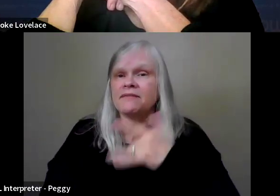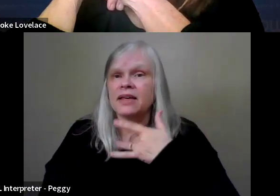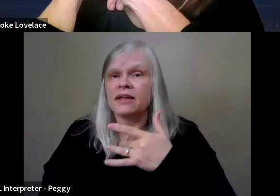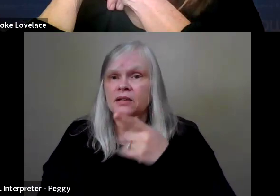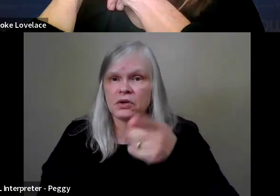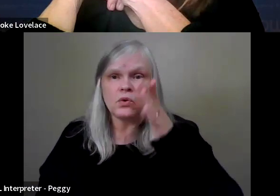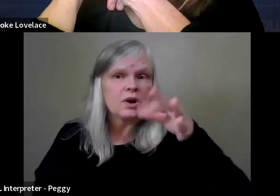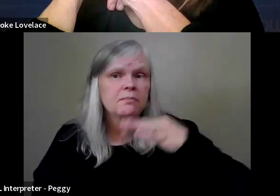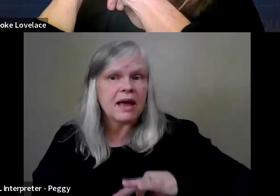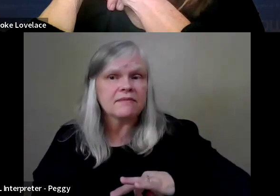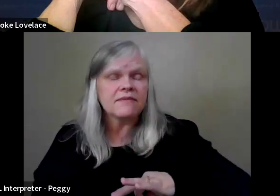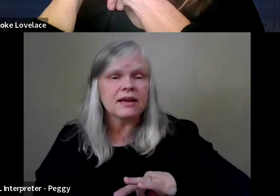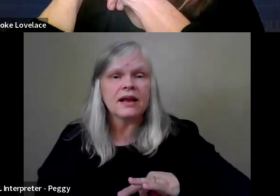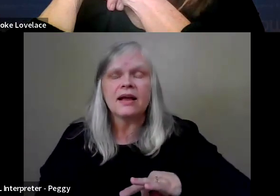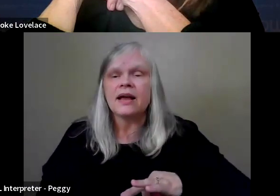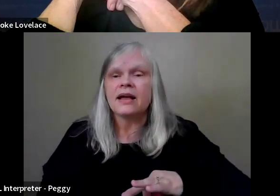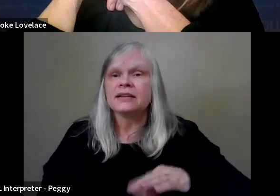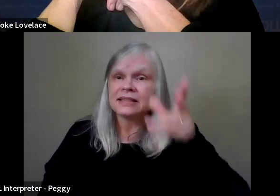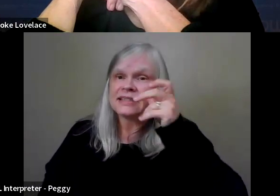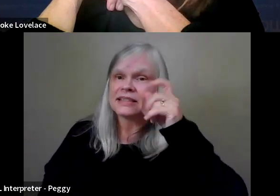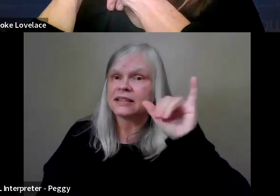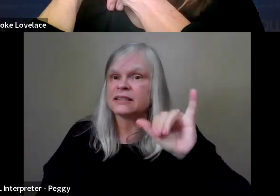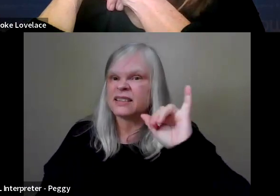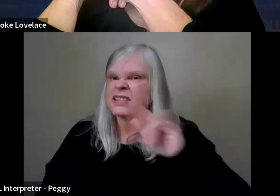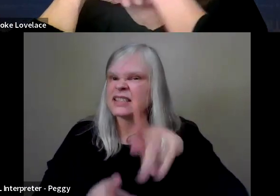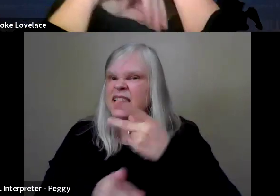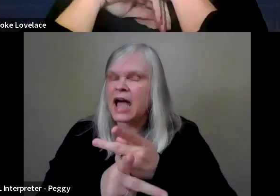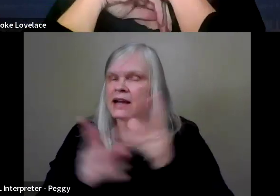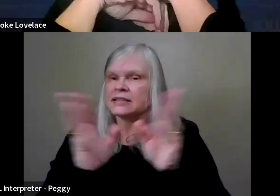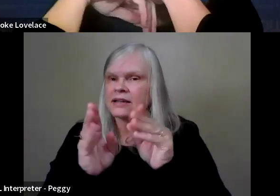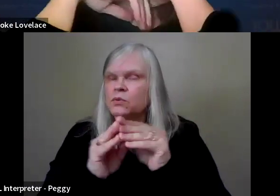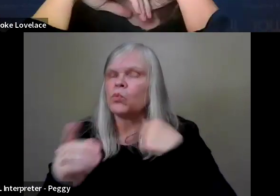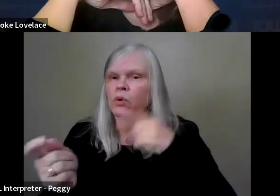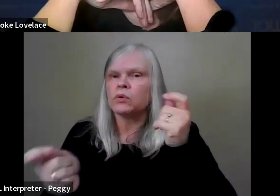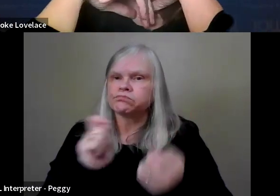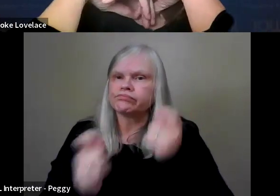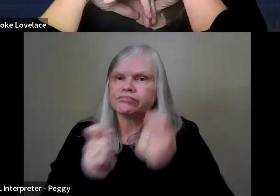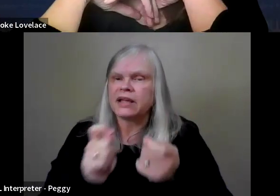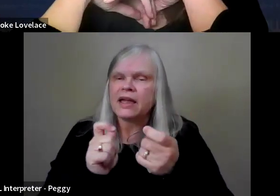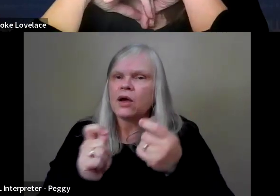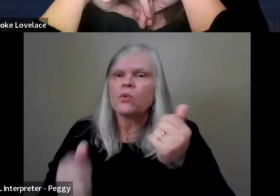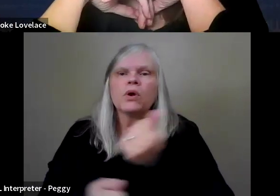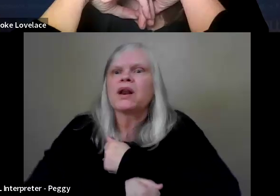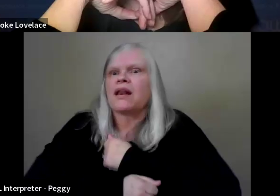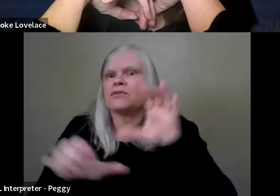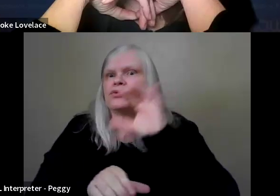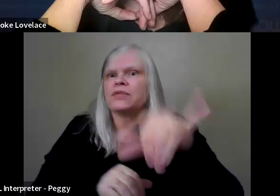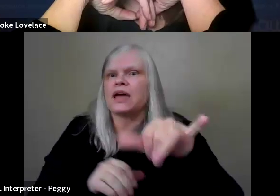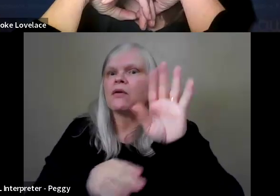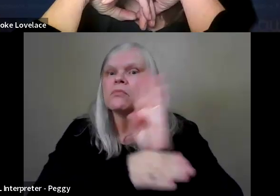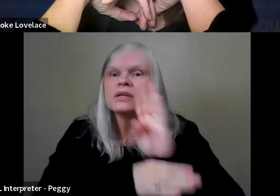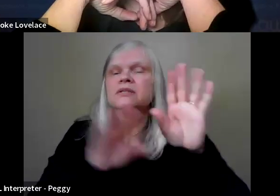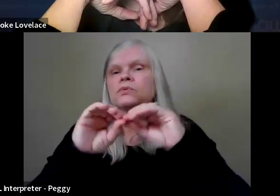benefit from a session similar to this, but we do adapt it to certain settings, we would love to do that. For businesses